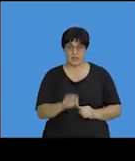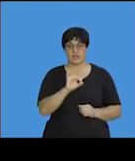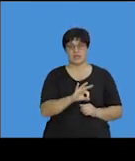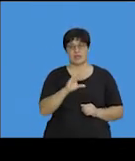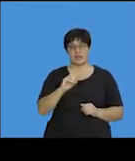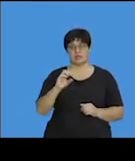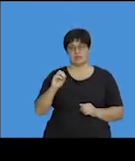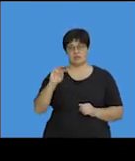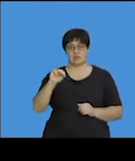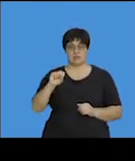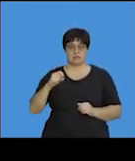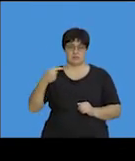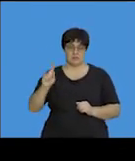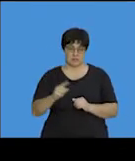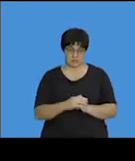300.